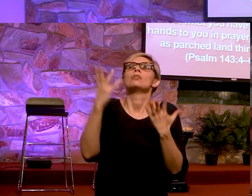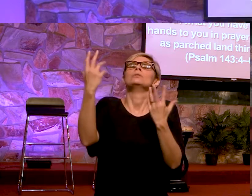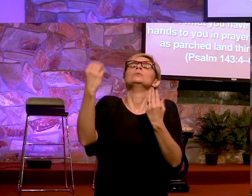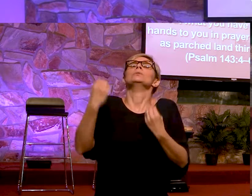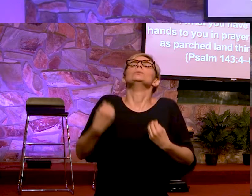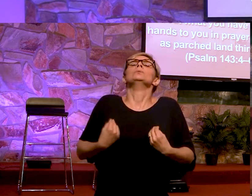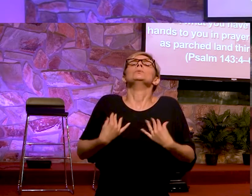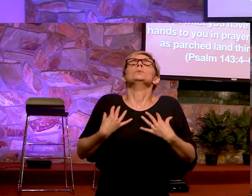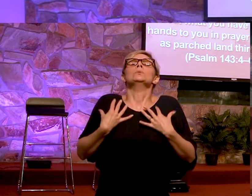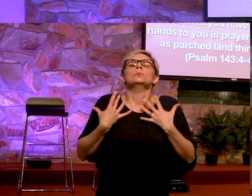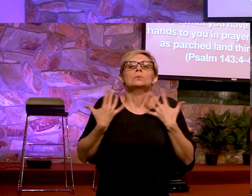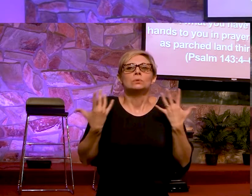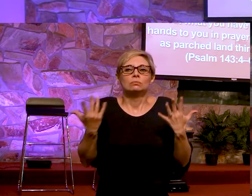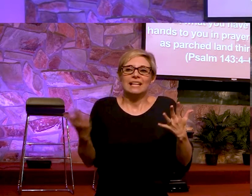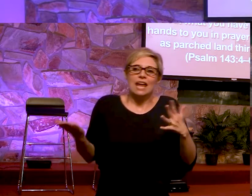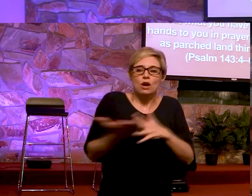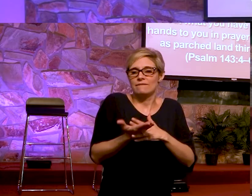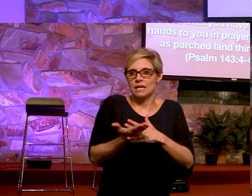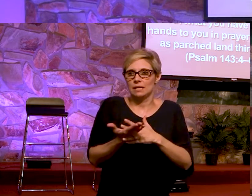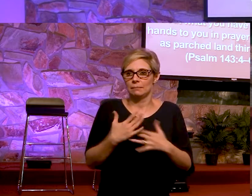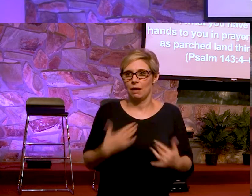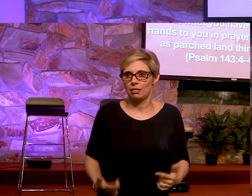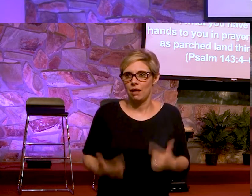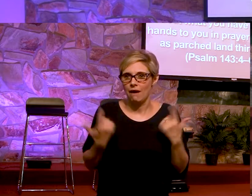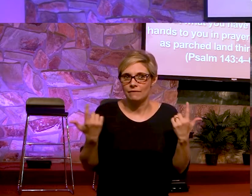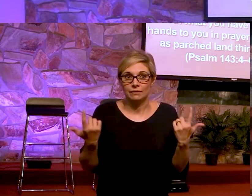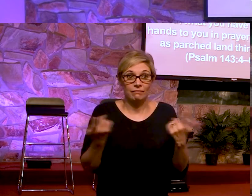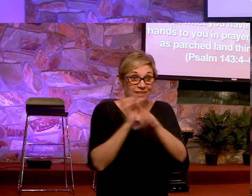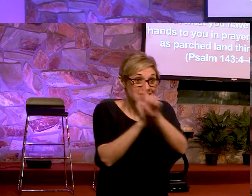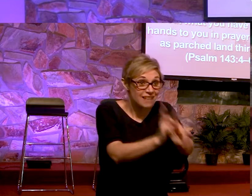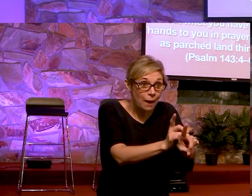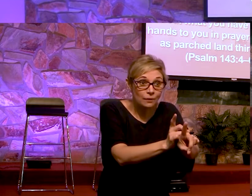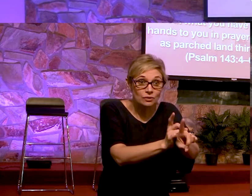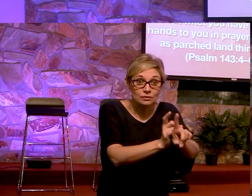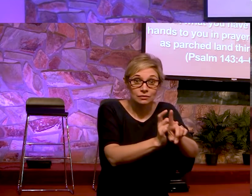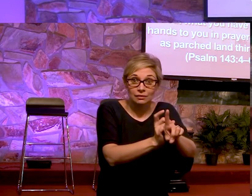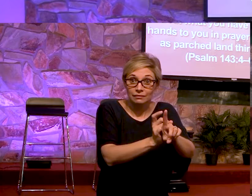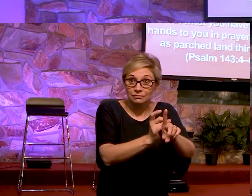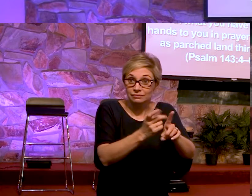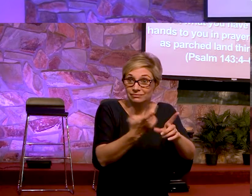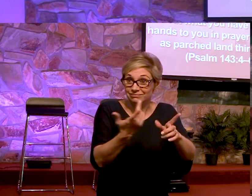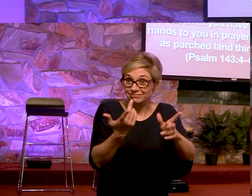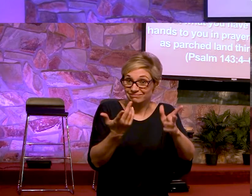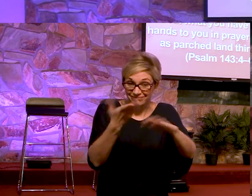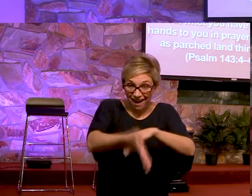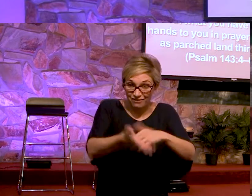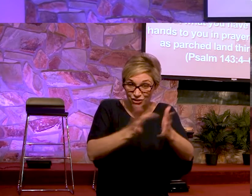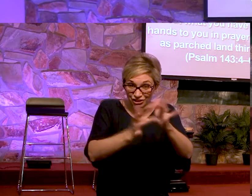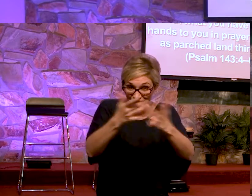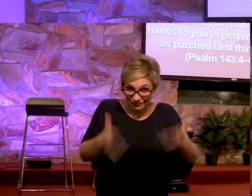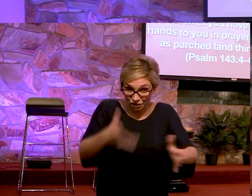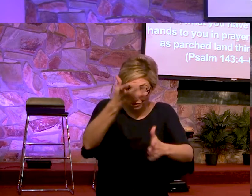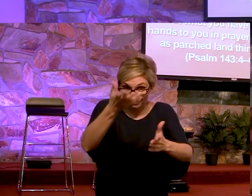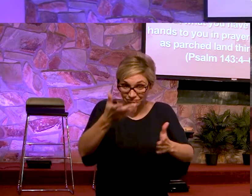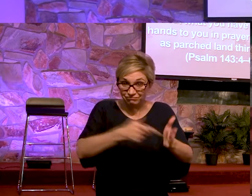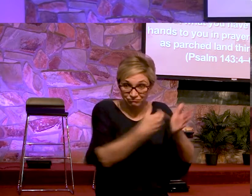intervene. The disciples, after the death of Jesus, were discouraged. You